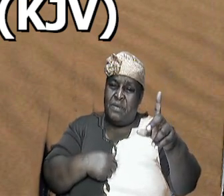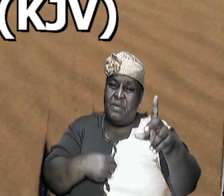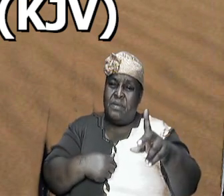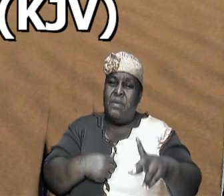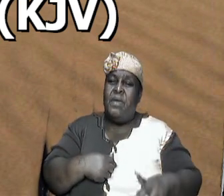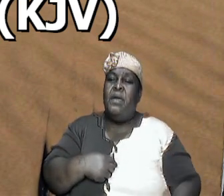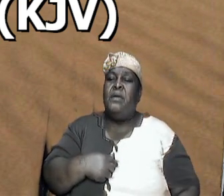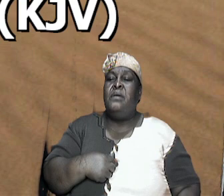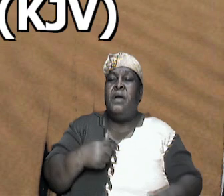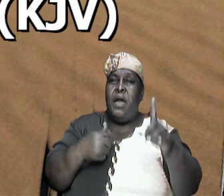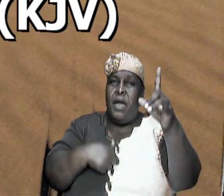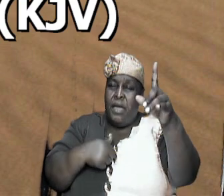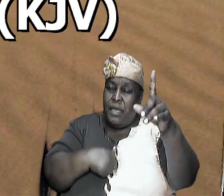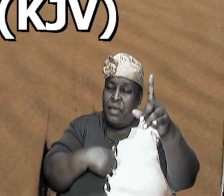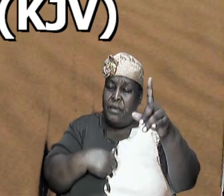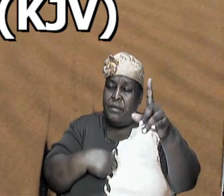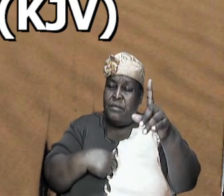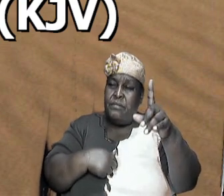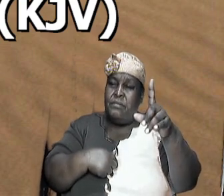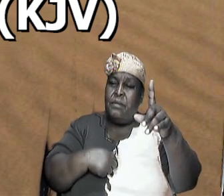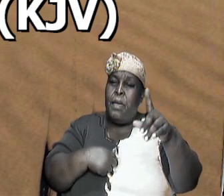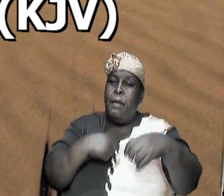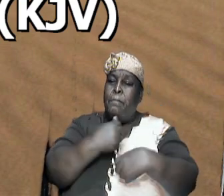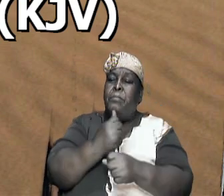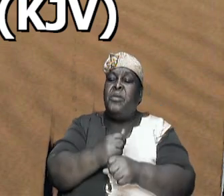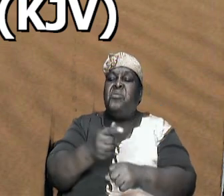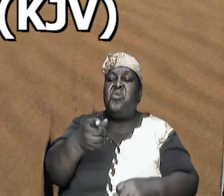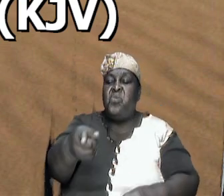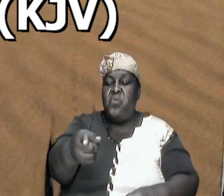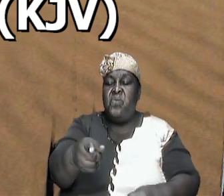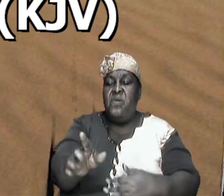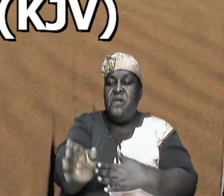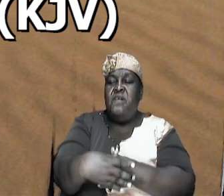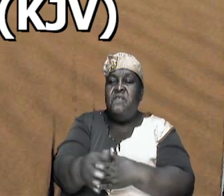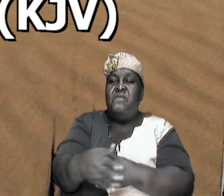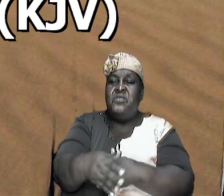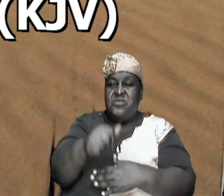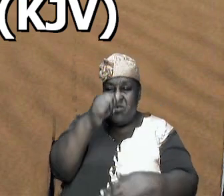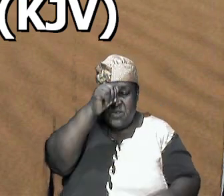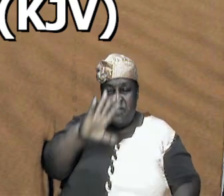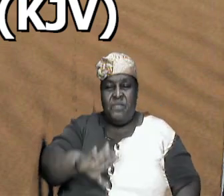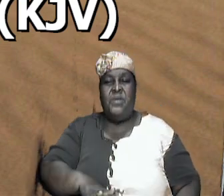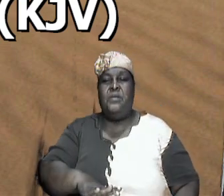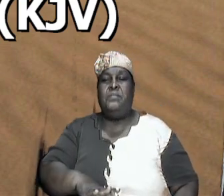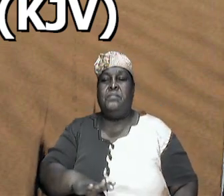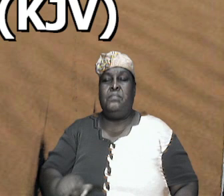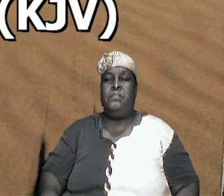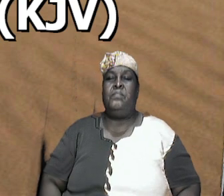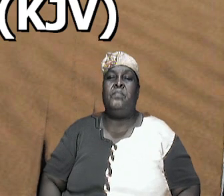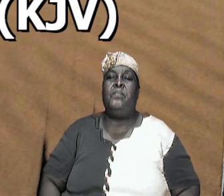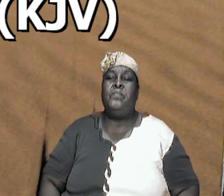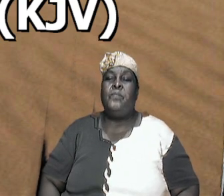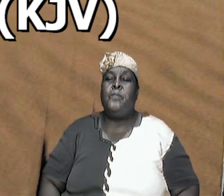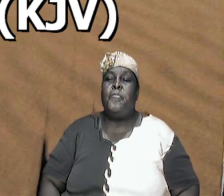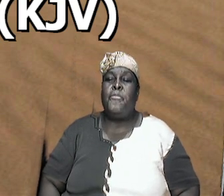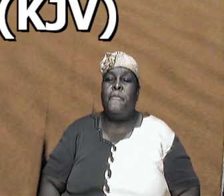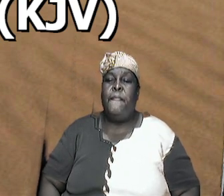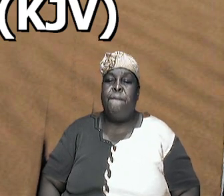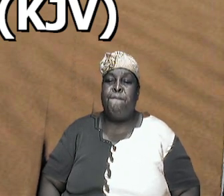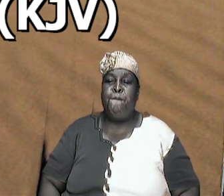I will make you fishers of men. Fine, so he had that terminology there. Now let us look at